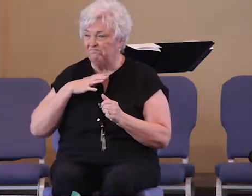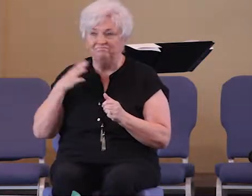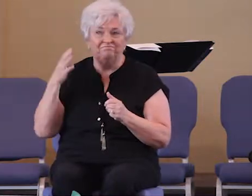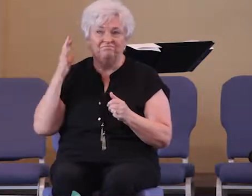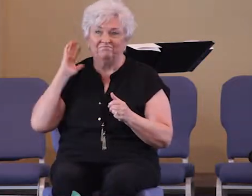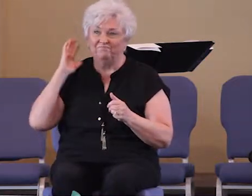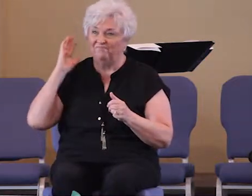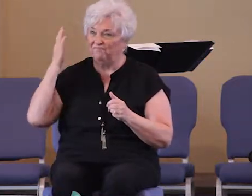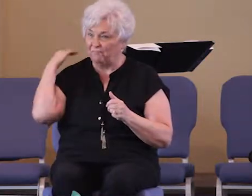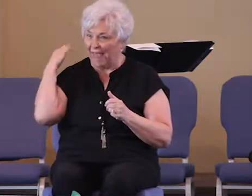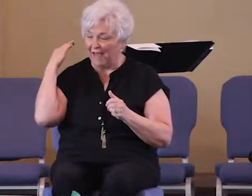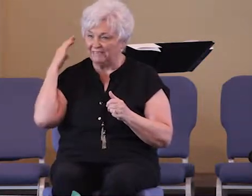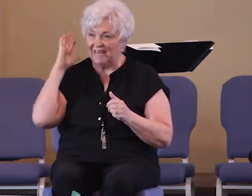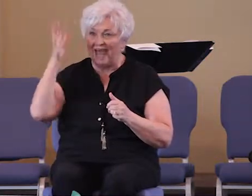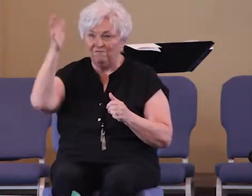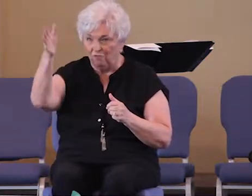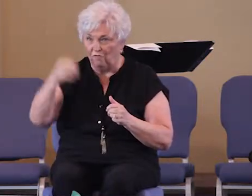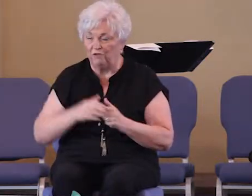Ever.